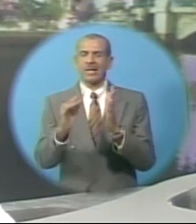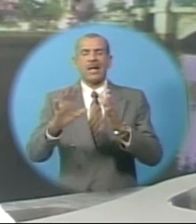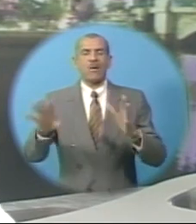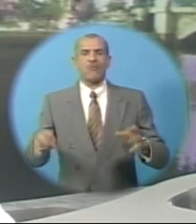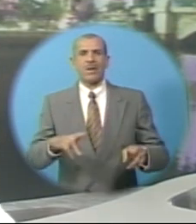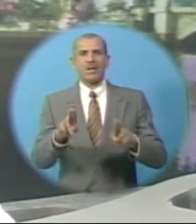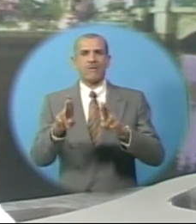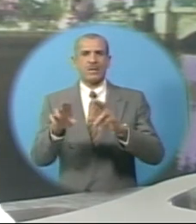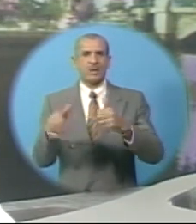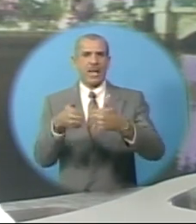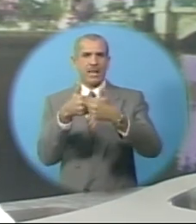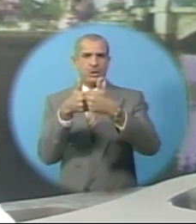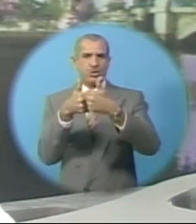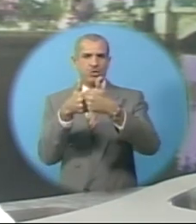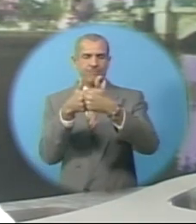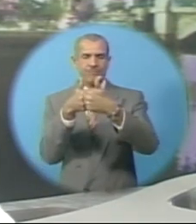challenge.